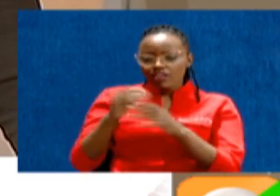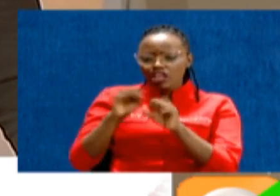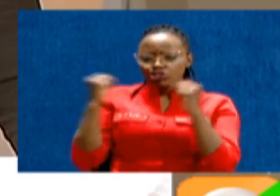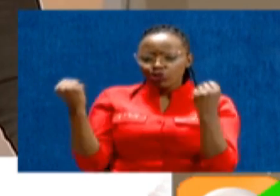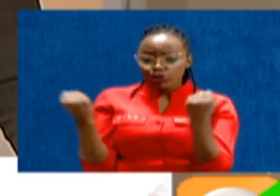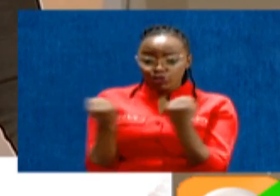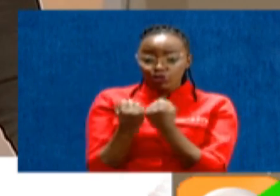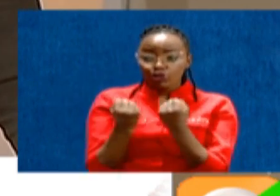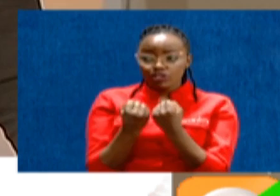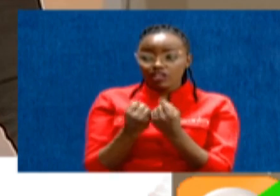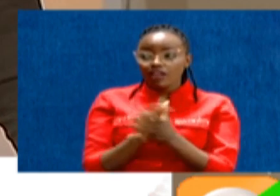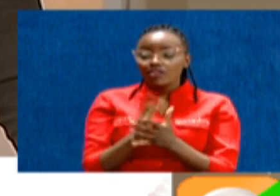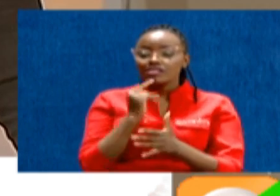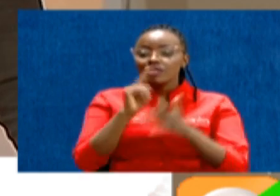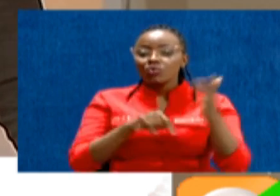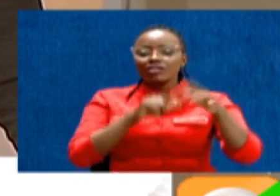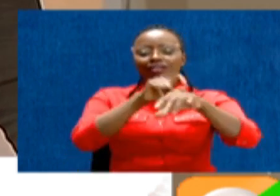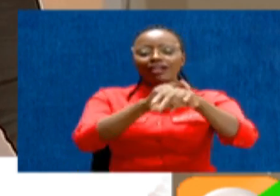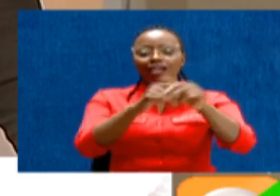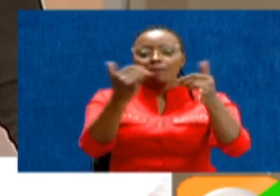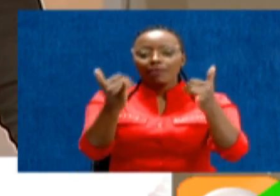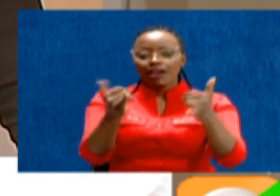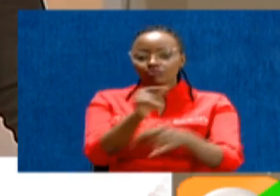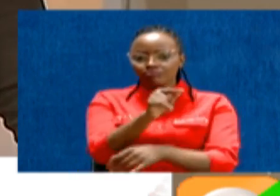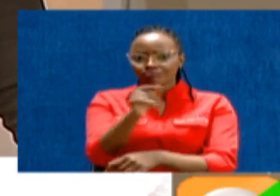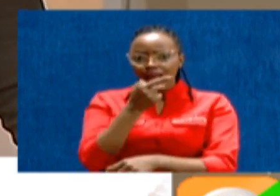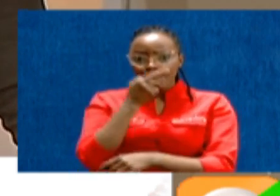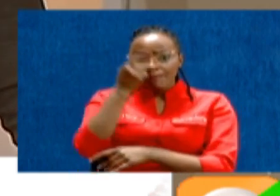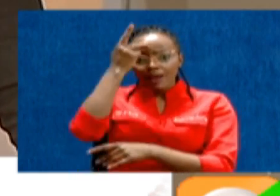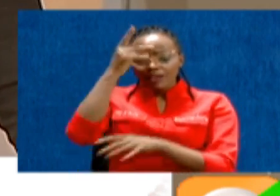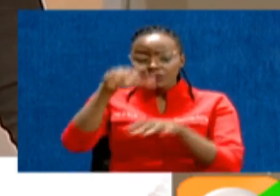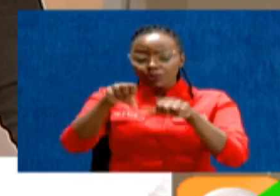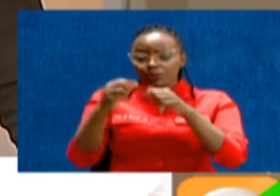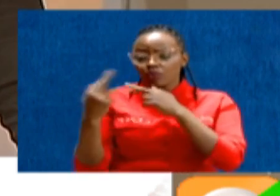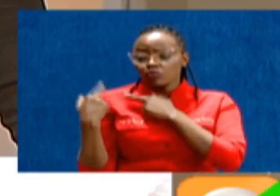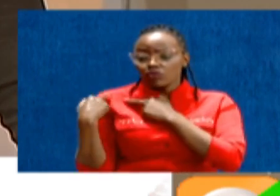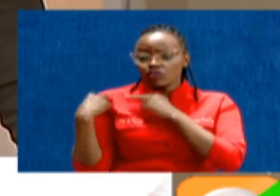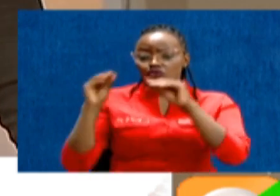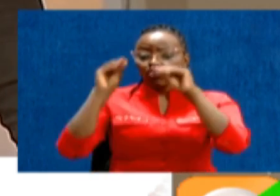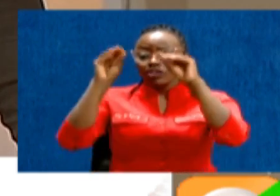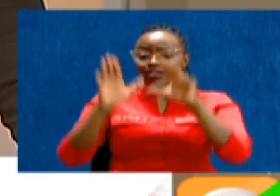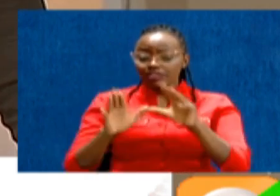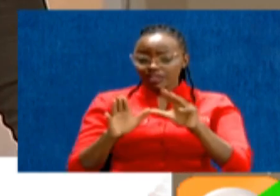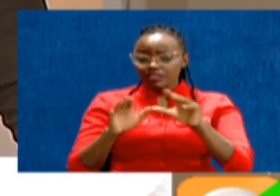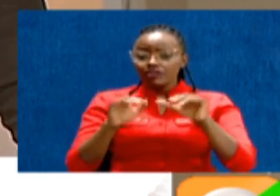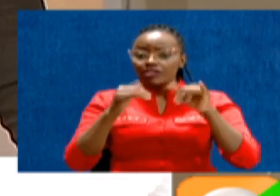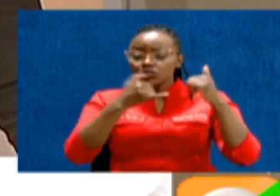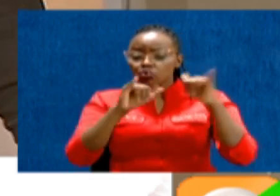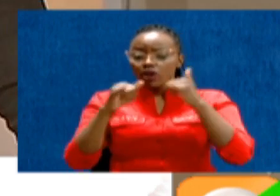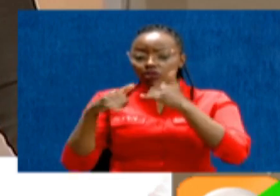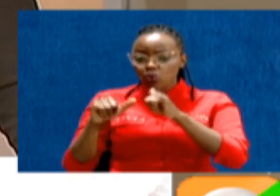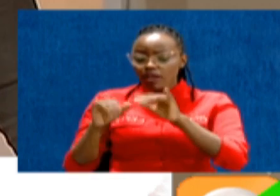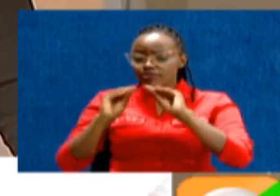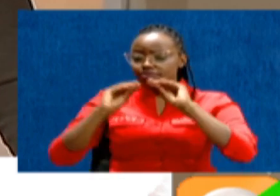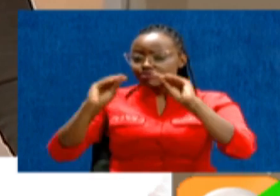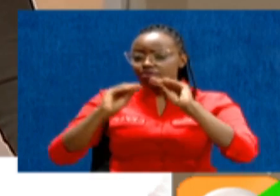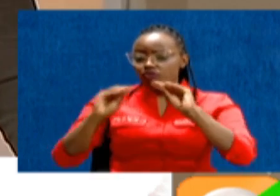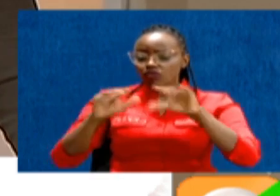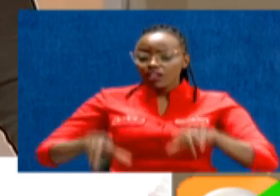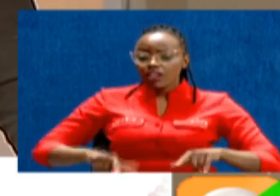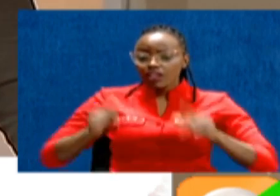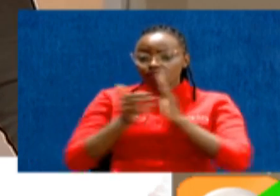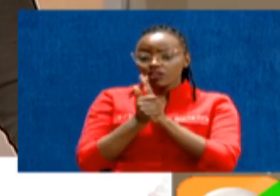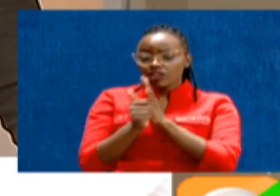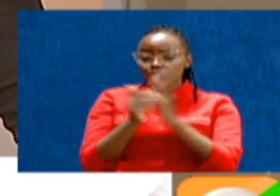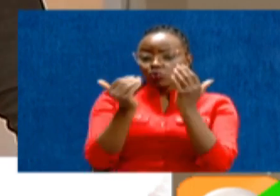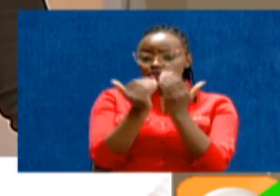it is time for parents to take up the role of teachers and impart important life skills. Maryanne